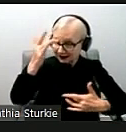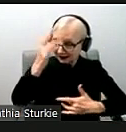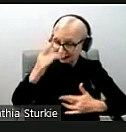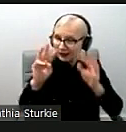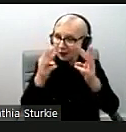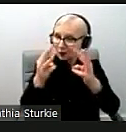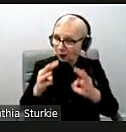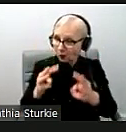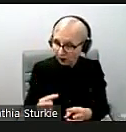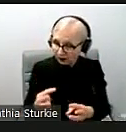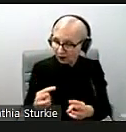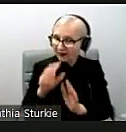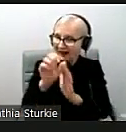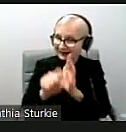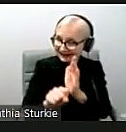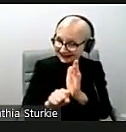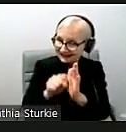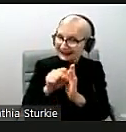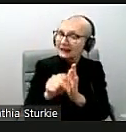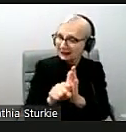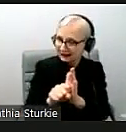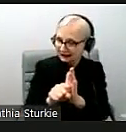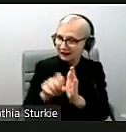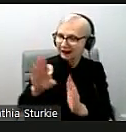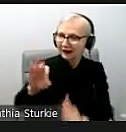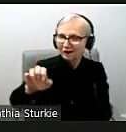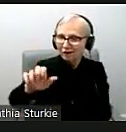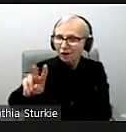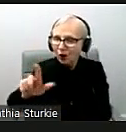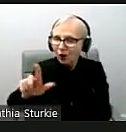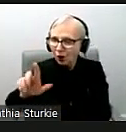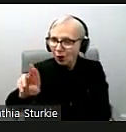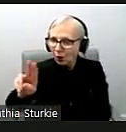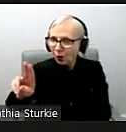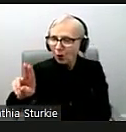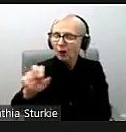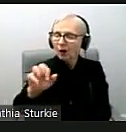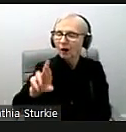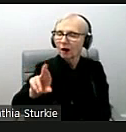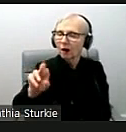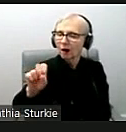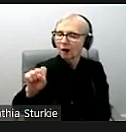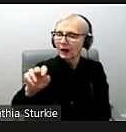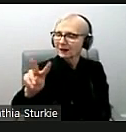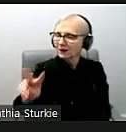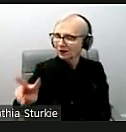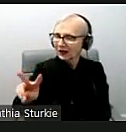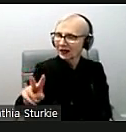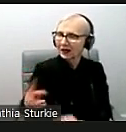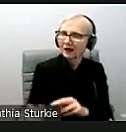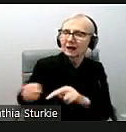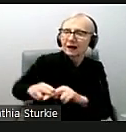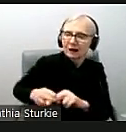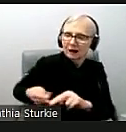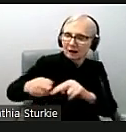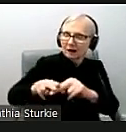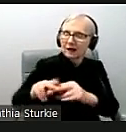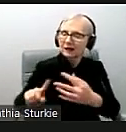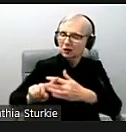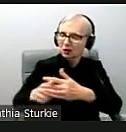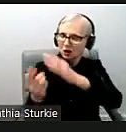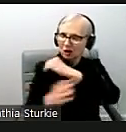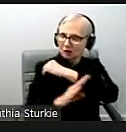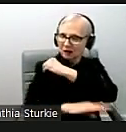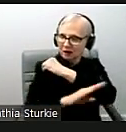virus season, so influenza season, RSV, other respiratory viruses. We really see that season start in the fall and